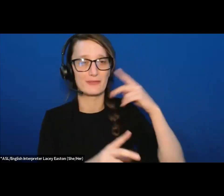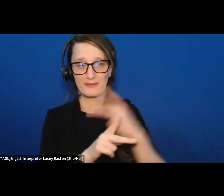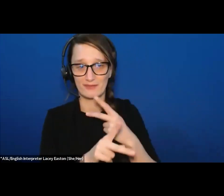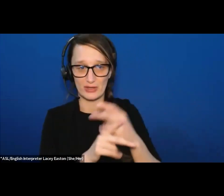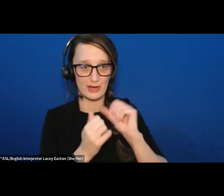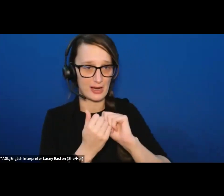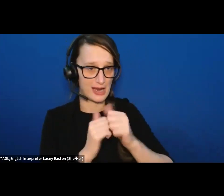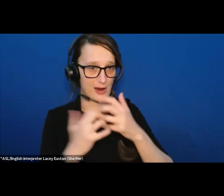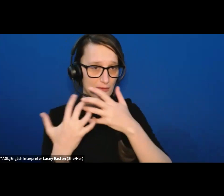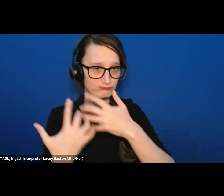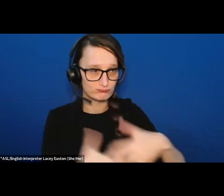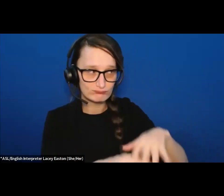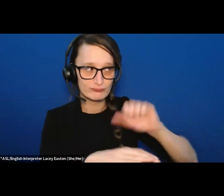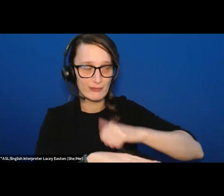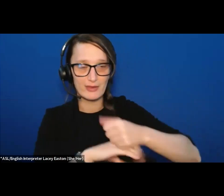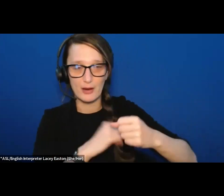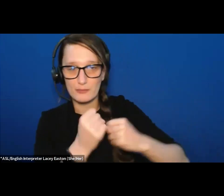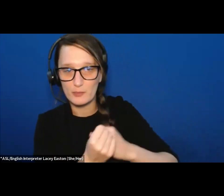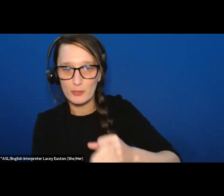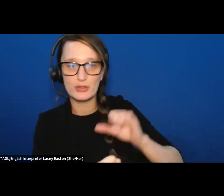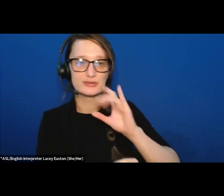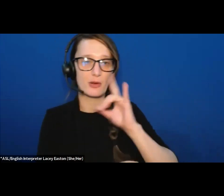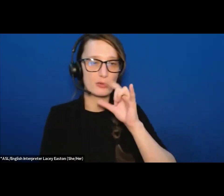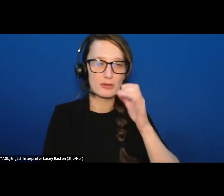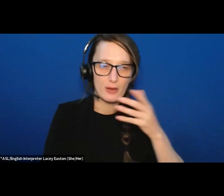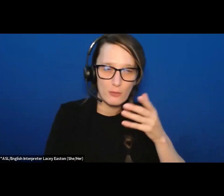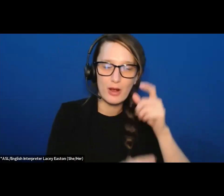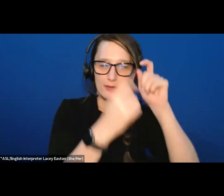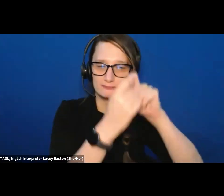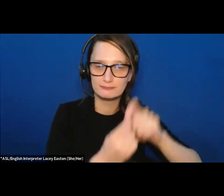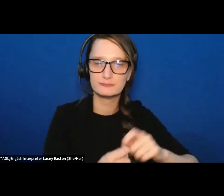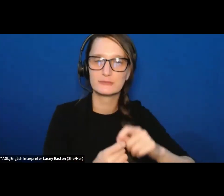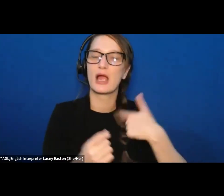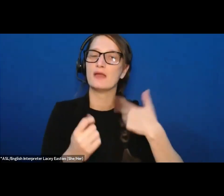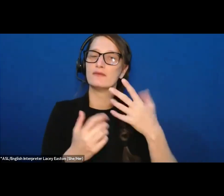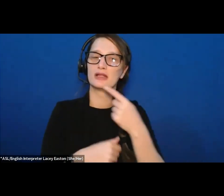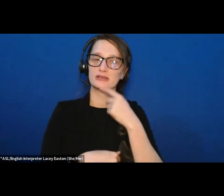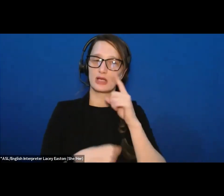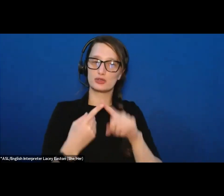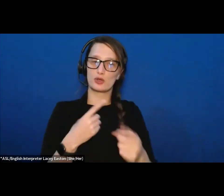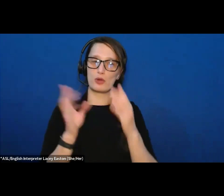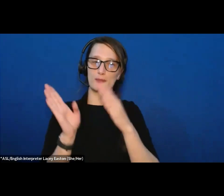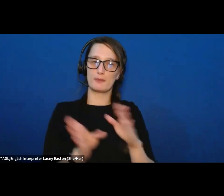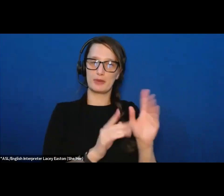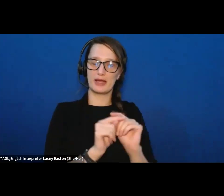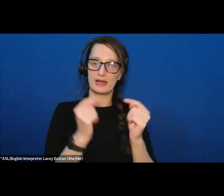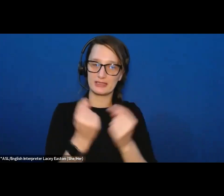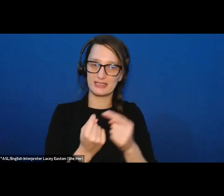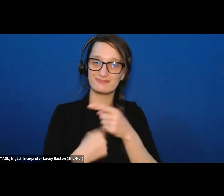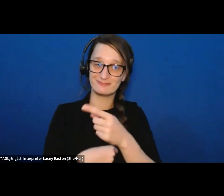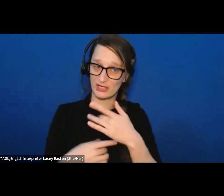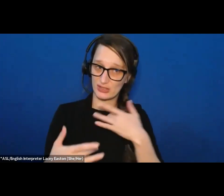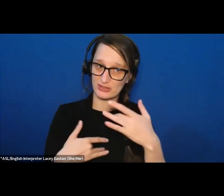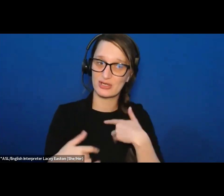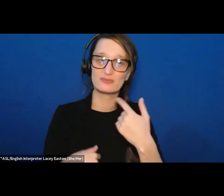what supports might look like and things like that. So as I said to one planning team that I spoke to about this, that was very concerned, we know what our timeframes are, and